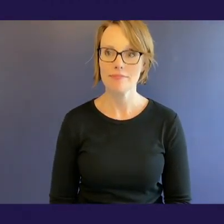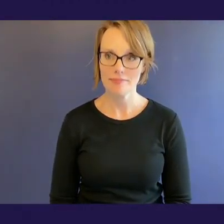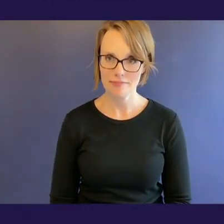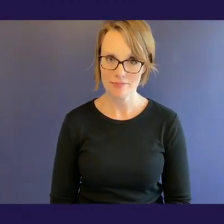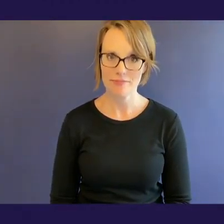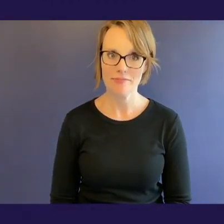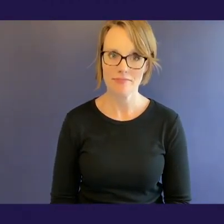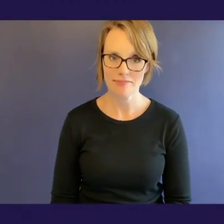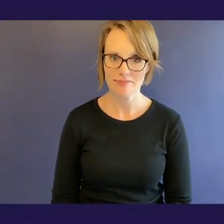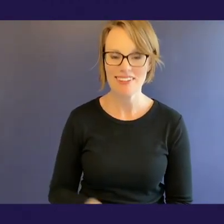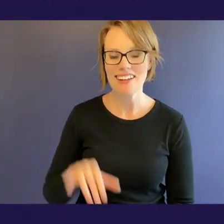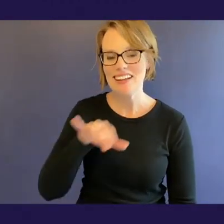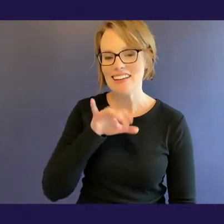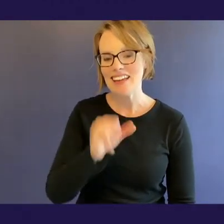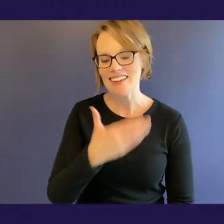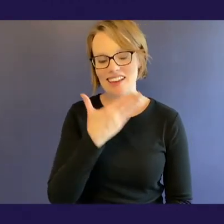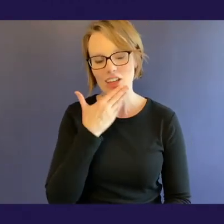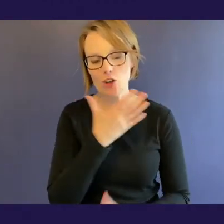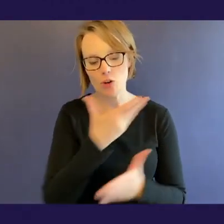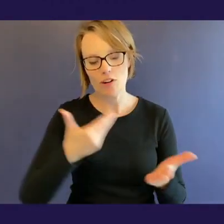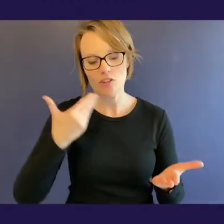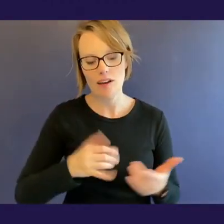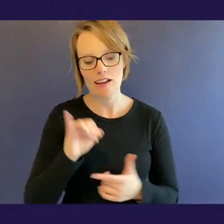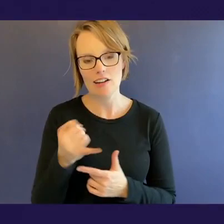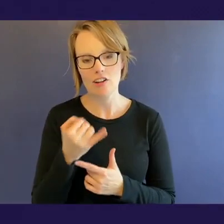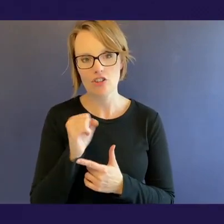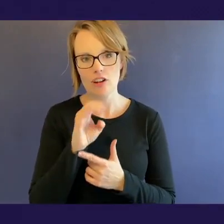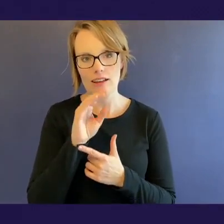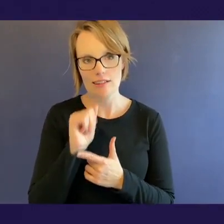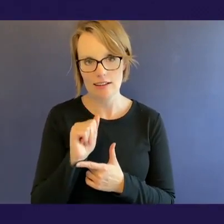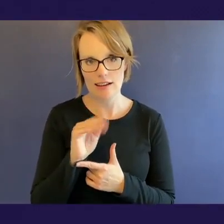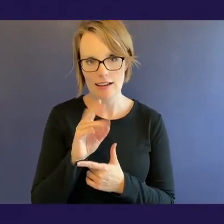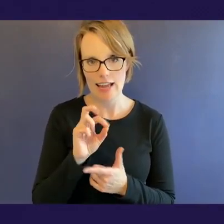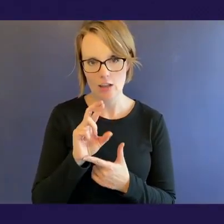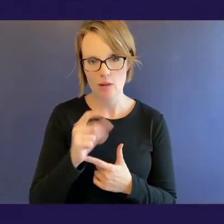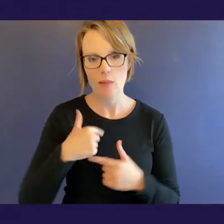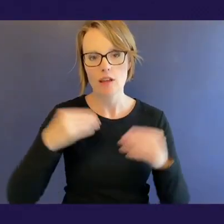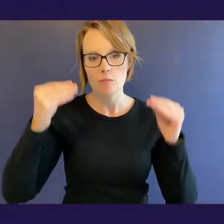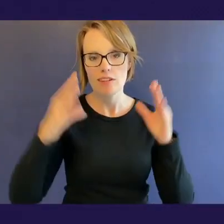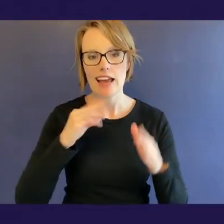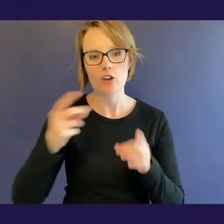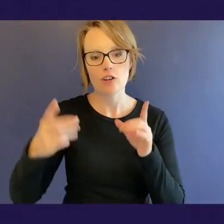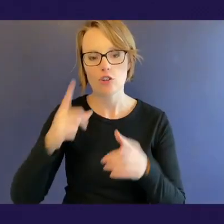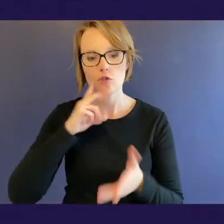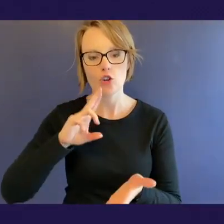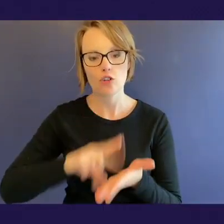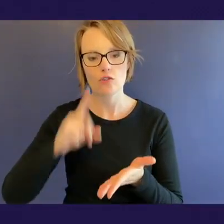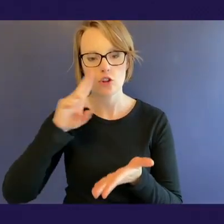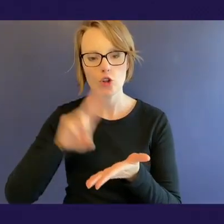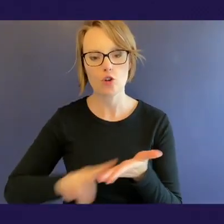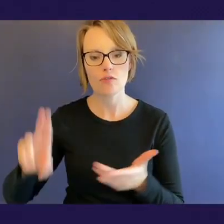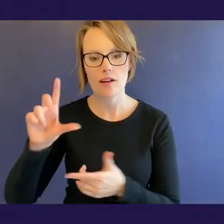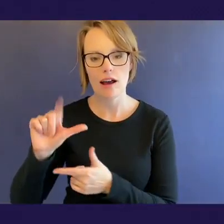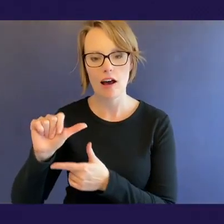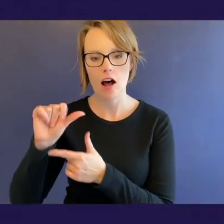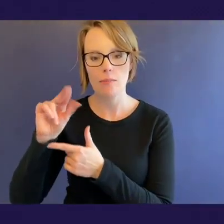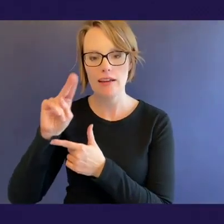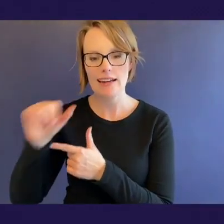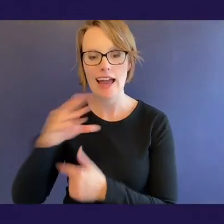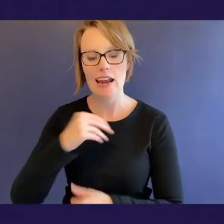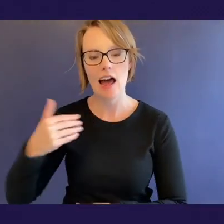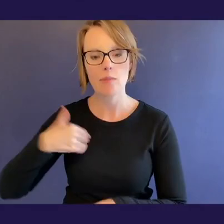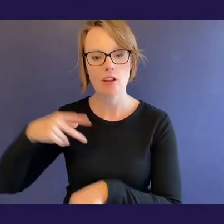Yes, thank you so much. My name is Jessica Castner. I'm professor and director of nursing at the University of Albany and the president and principal of